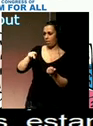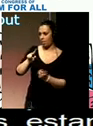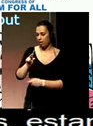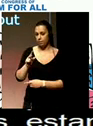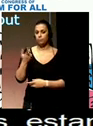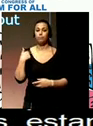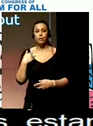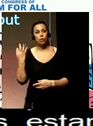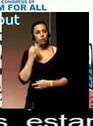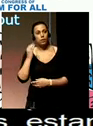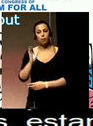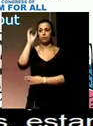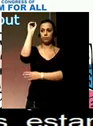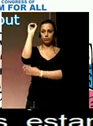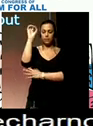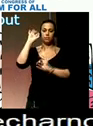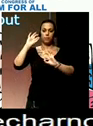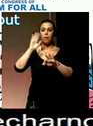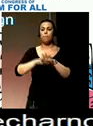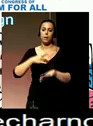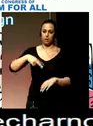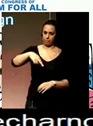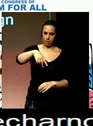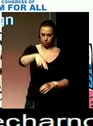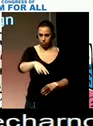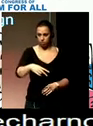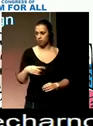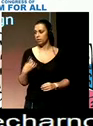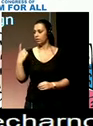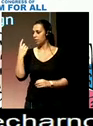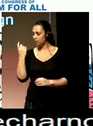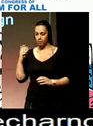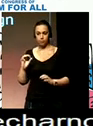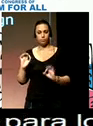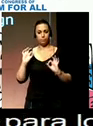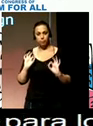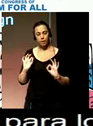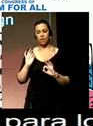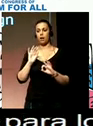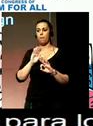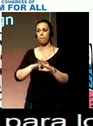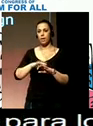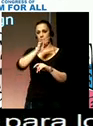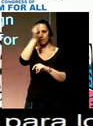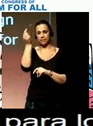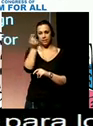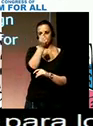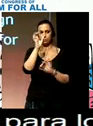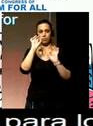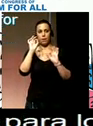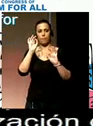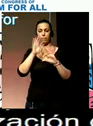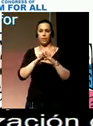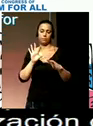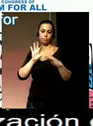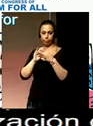signposting. This specific signposting is specific for pedestrian, and it has to be